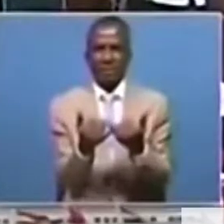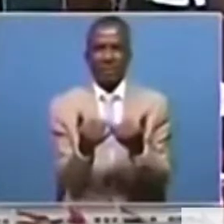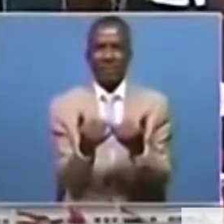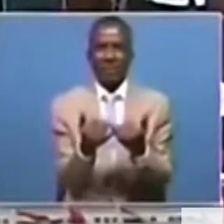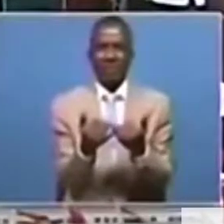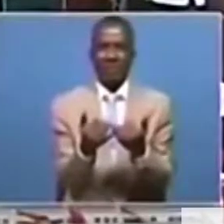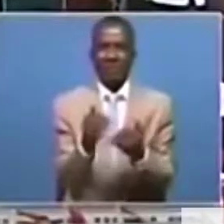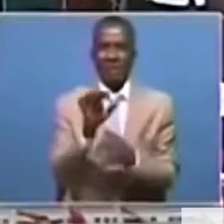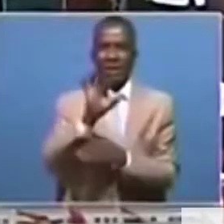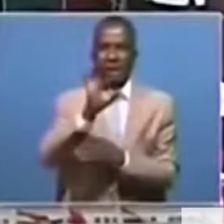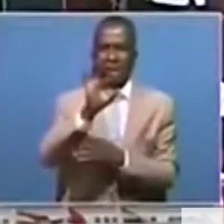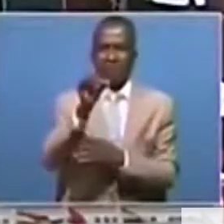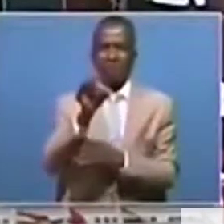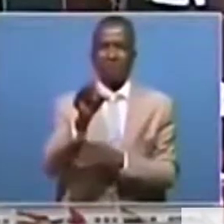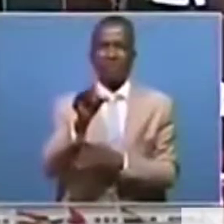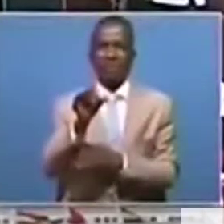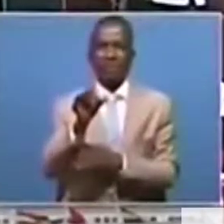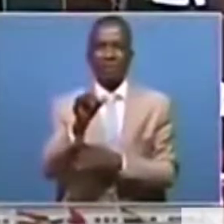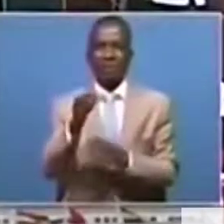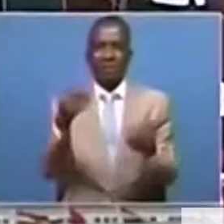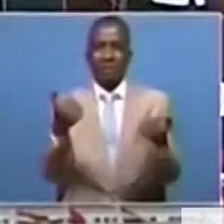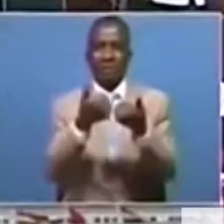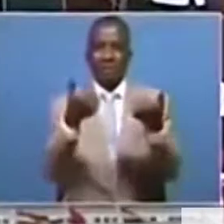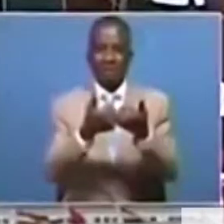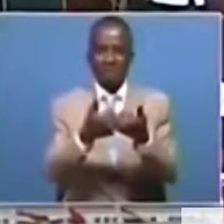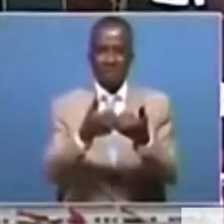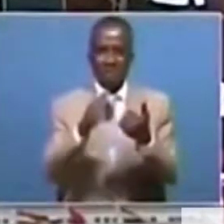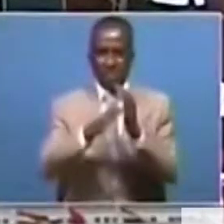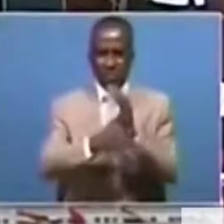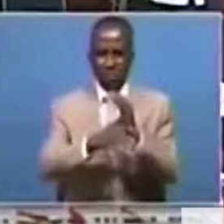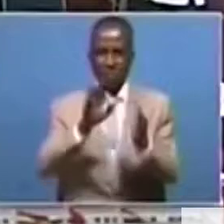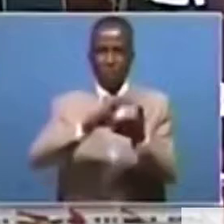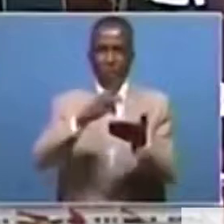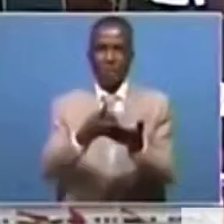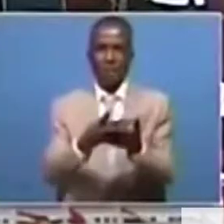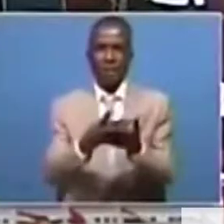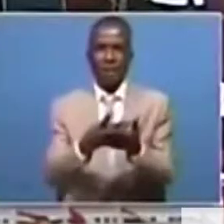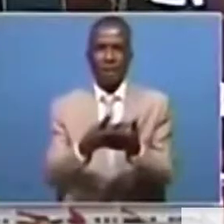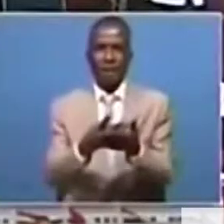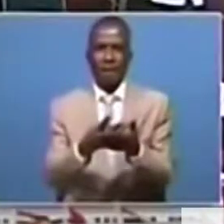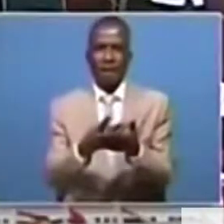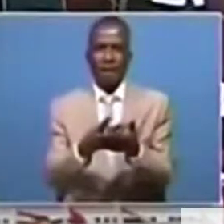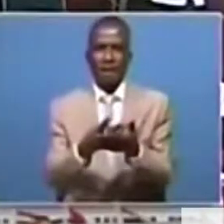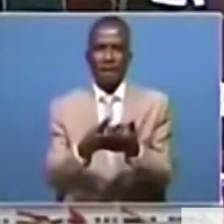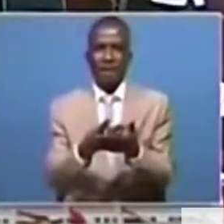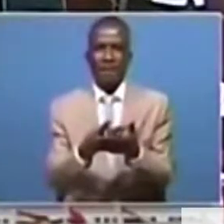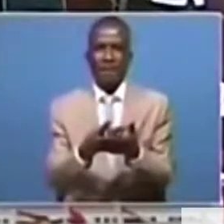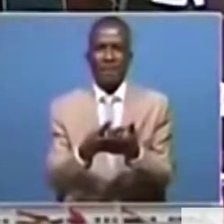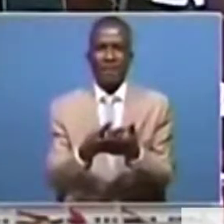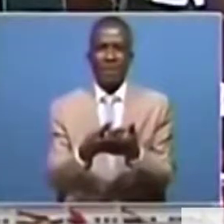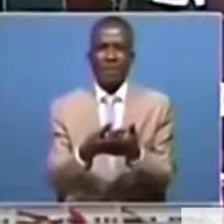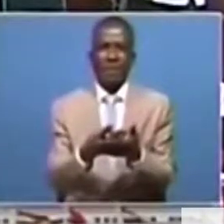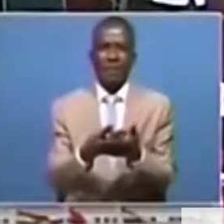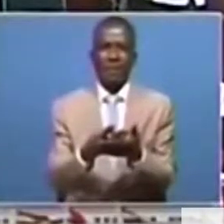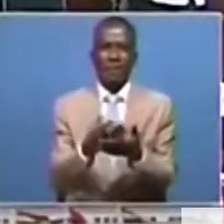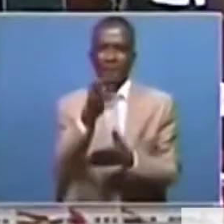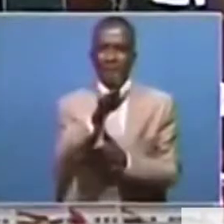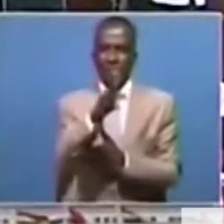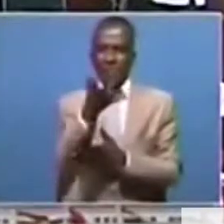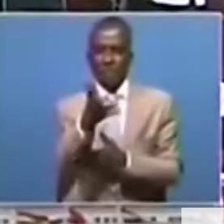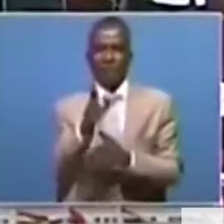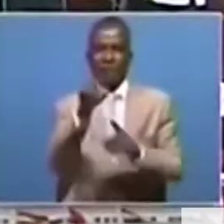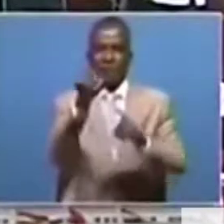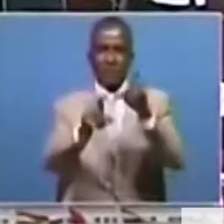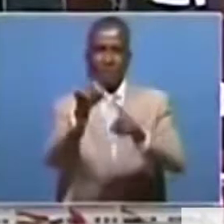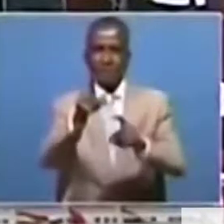Dictionary, 9th edition, edited by Brian A. Ghana, defined a hostile witness as, quote, a witness who is biased against the